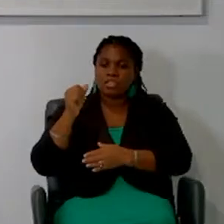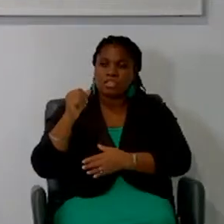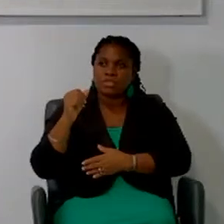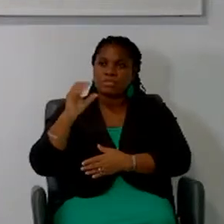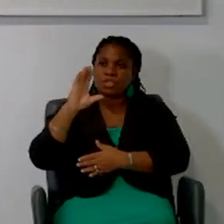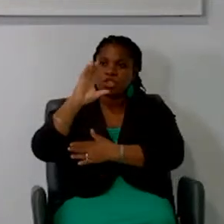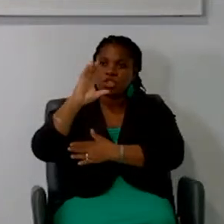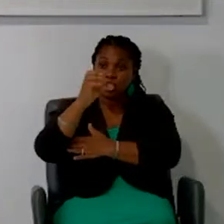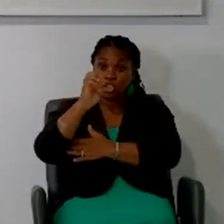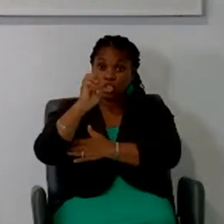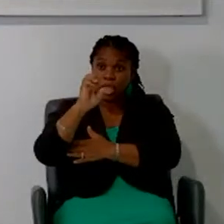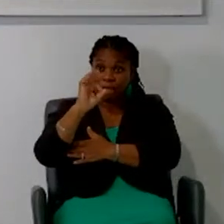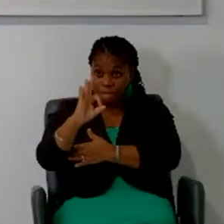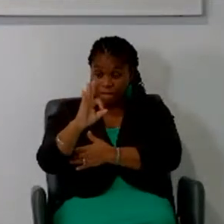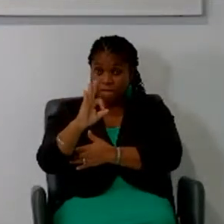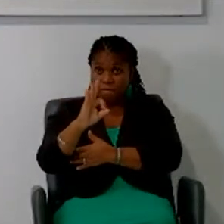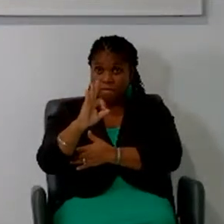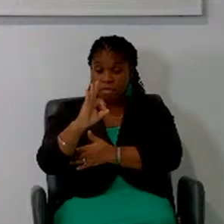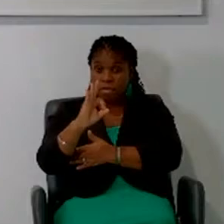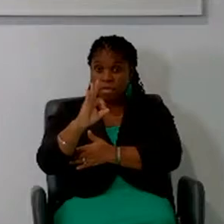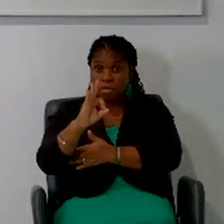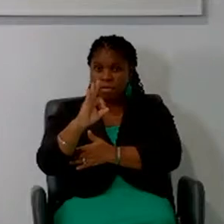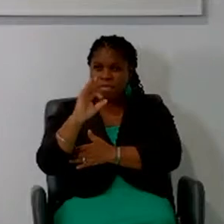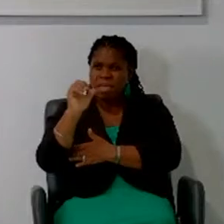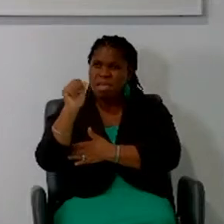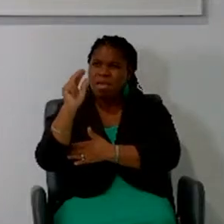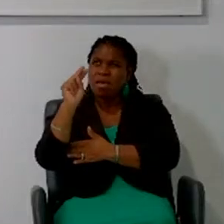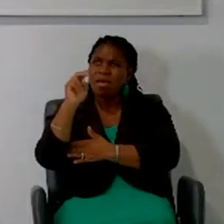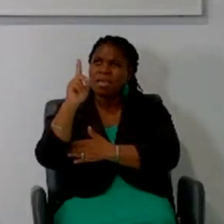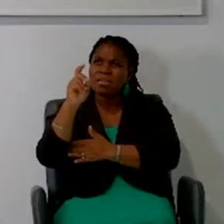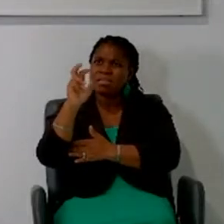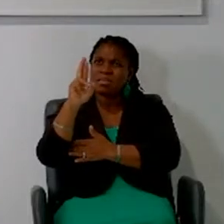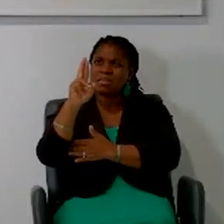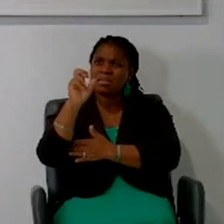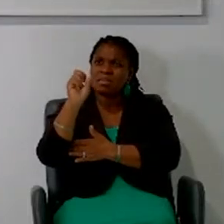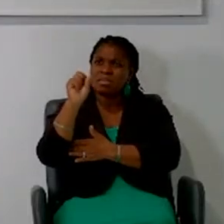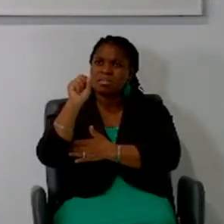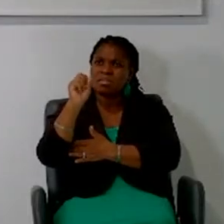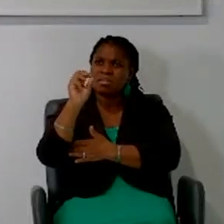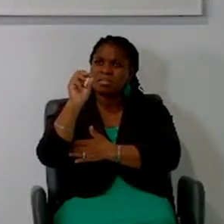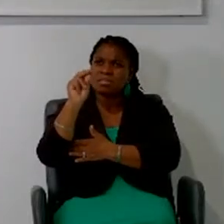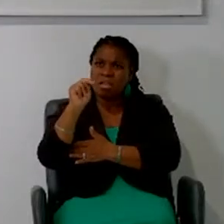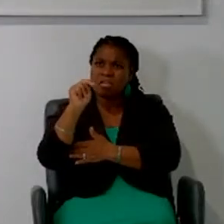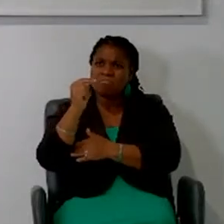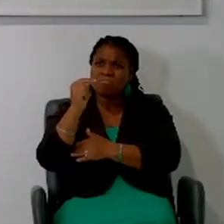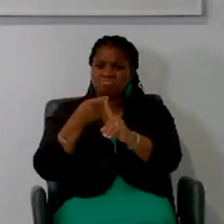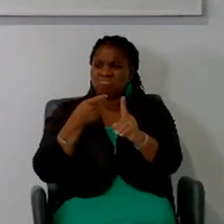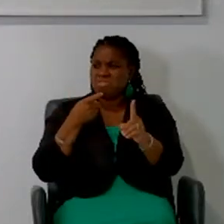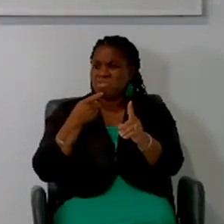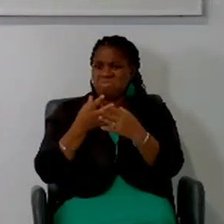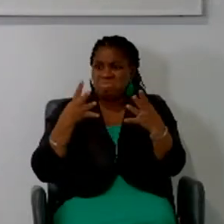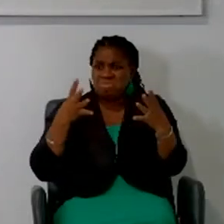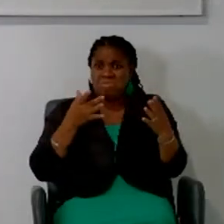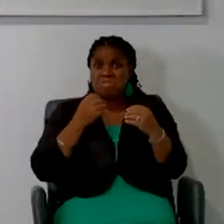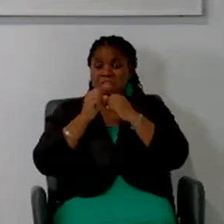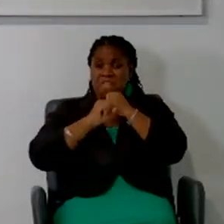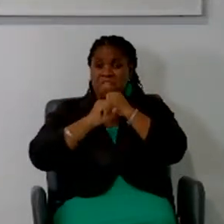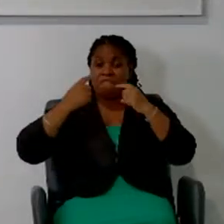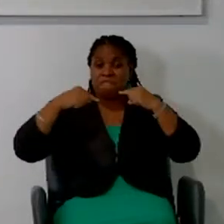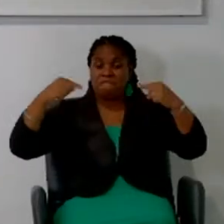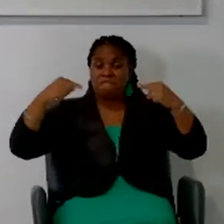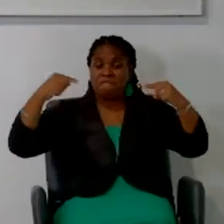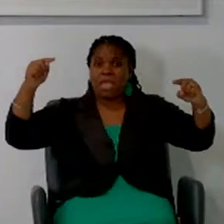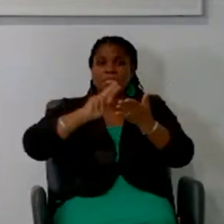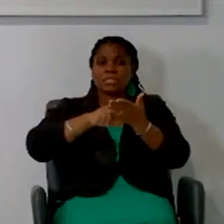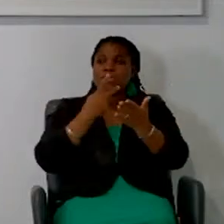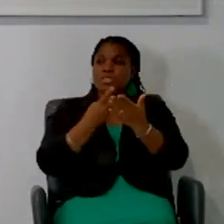Kitchen. You should look him up. I think he was nominated for a Nobel Prize. He's the gentleman who goes around and feeds people. Out of